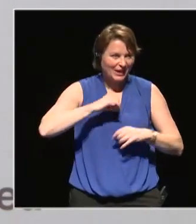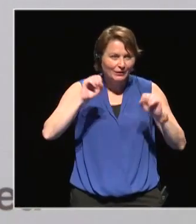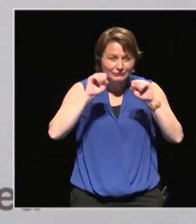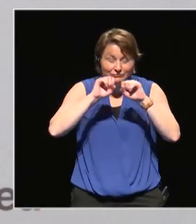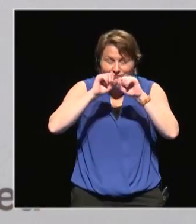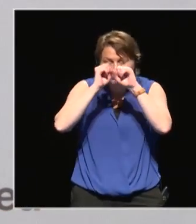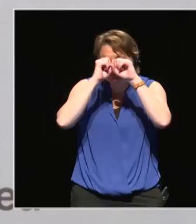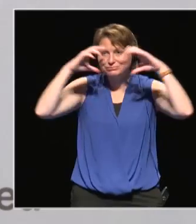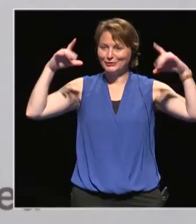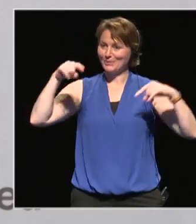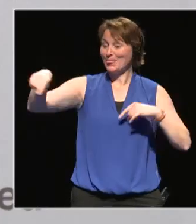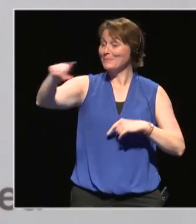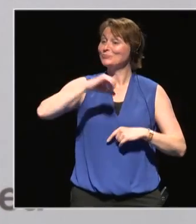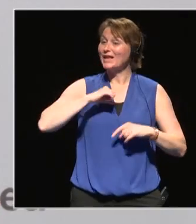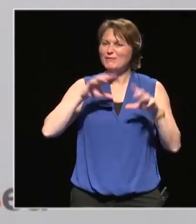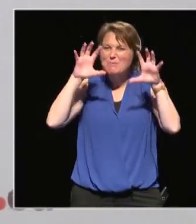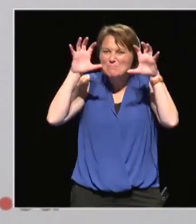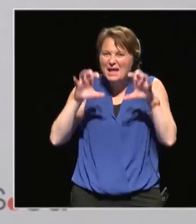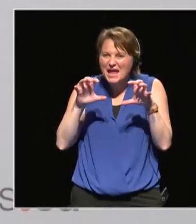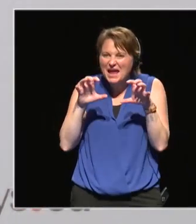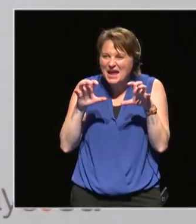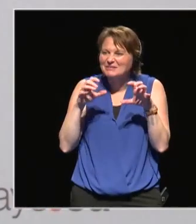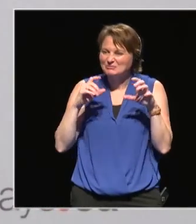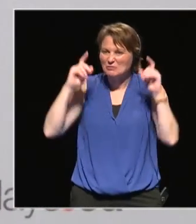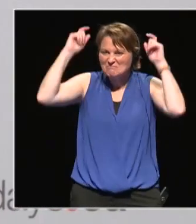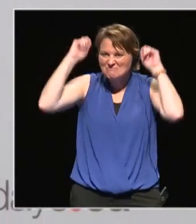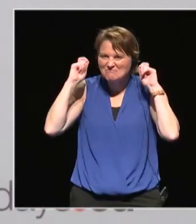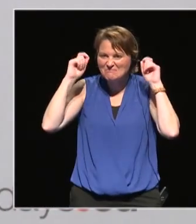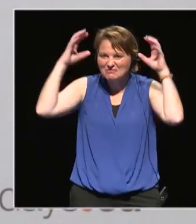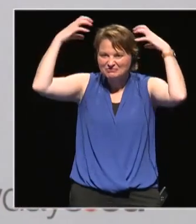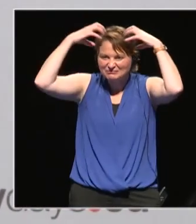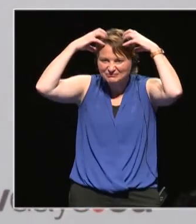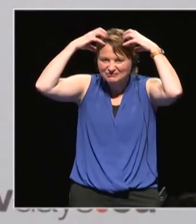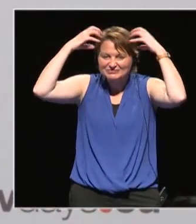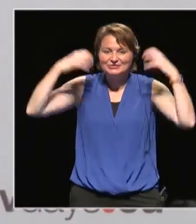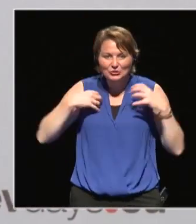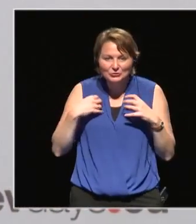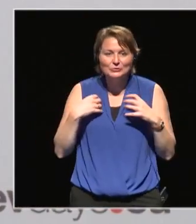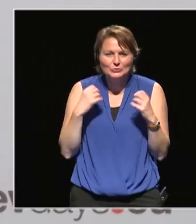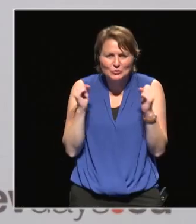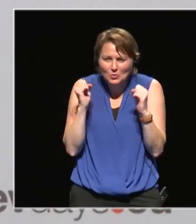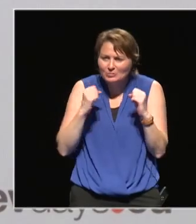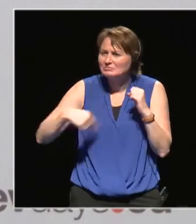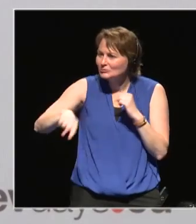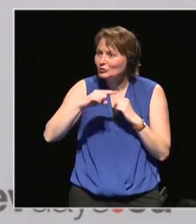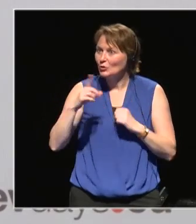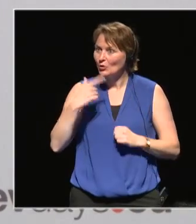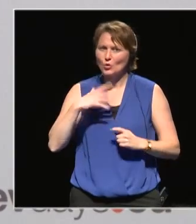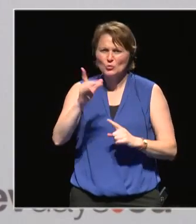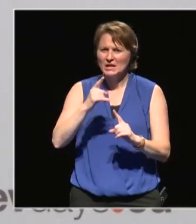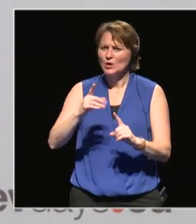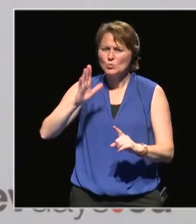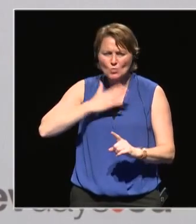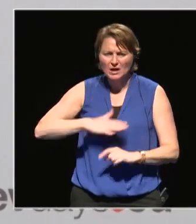bears. You are wearing your polar bear costume, you are carrying your placard, and you want to make a really big point